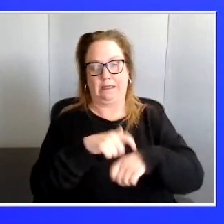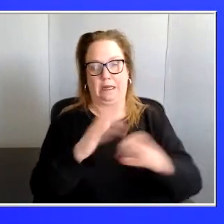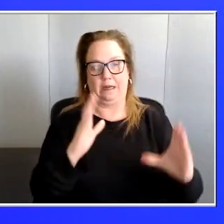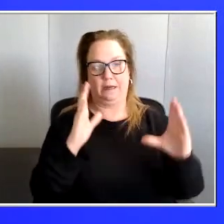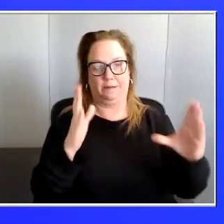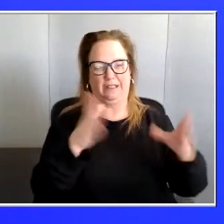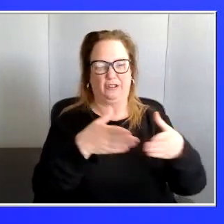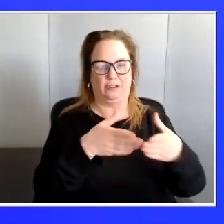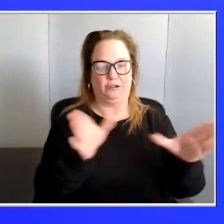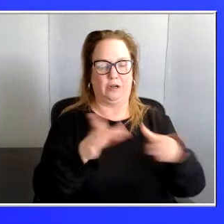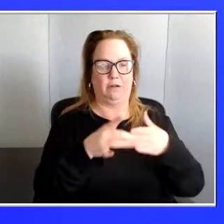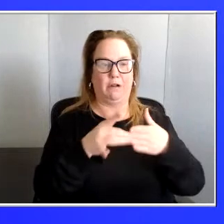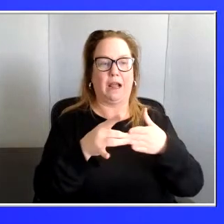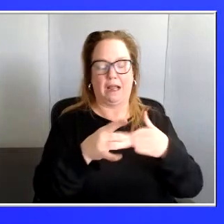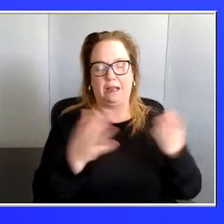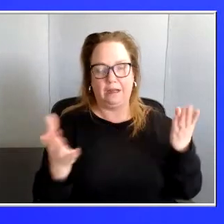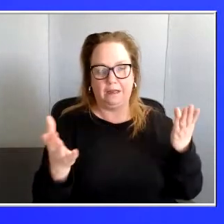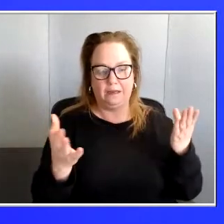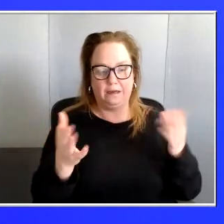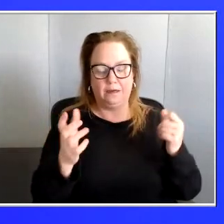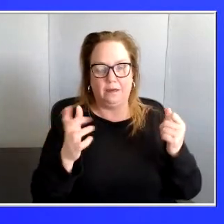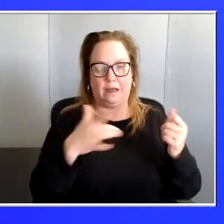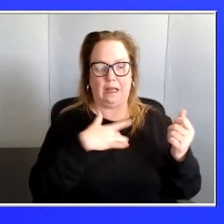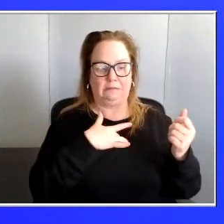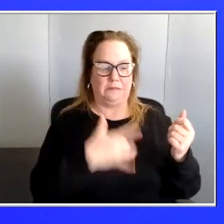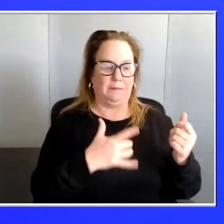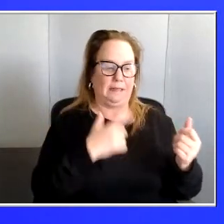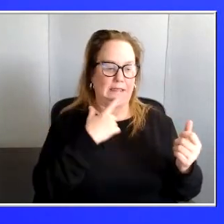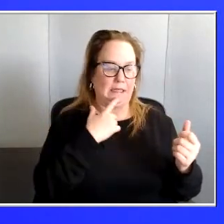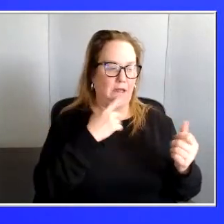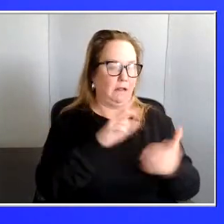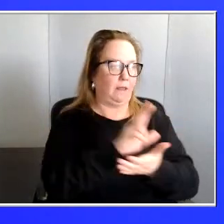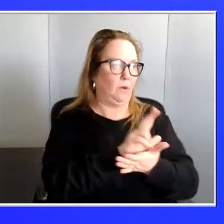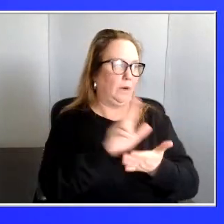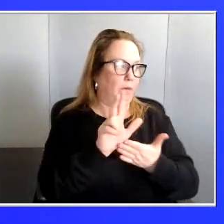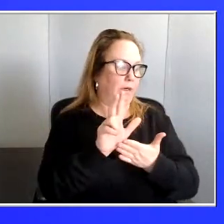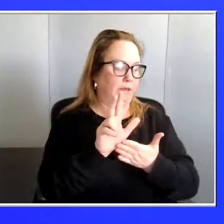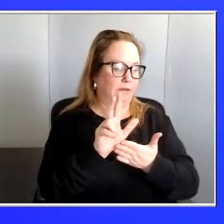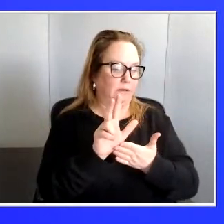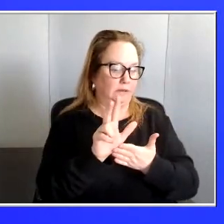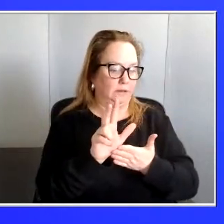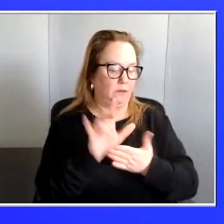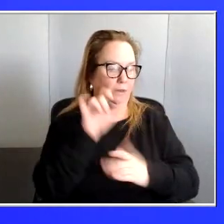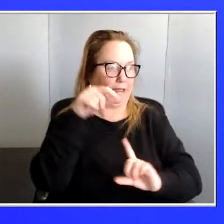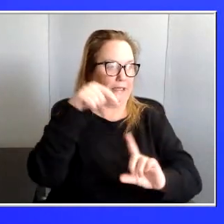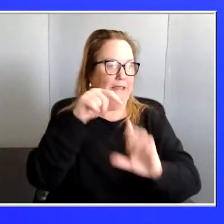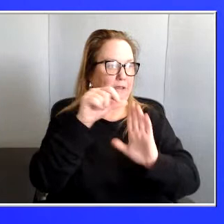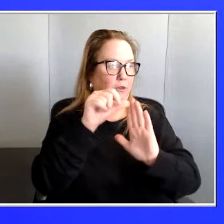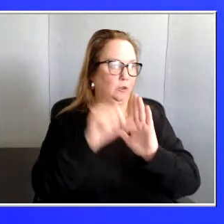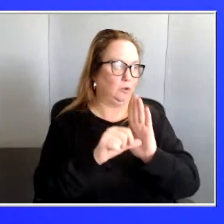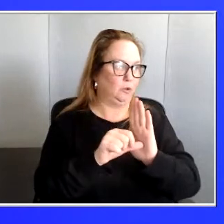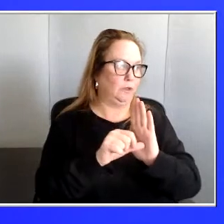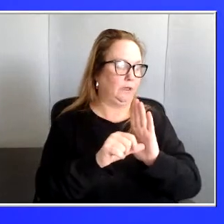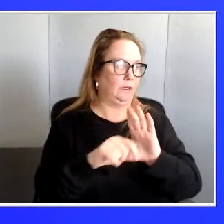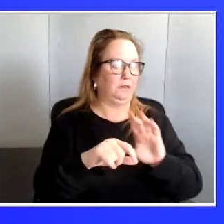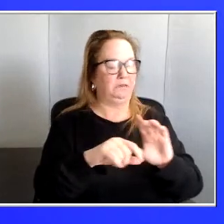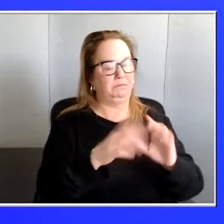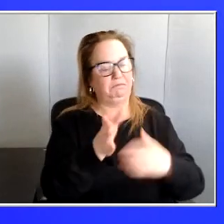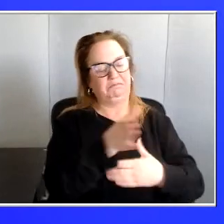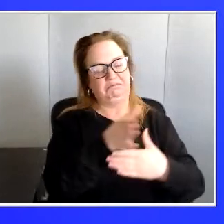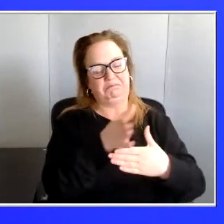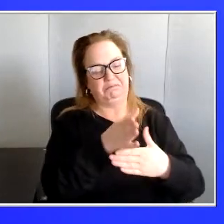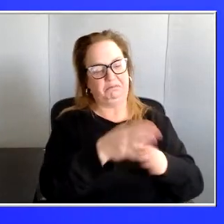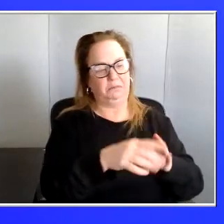guide. So I kind of tell people, like, at 3 weeks with this particular surgery, plus or minus, a